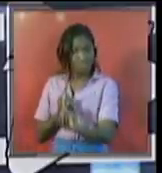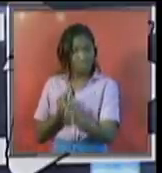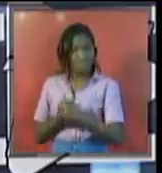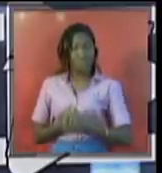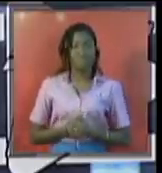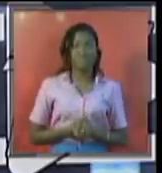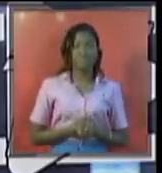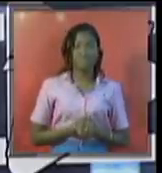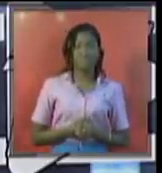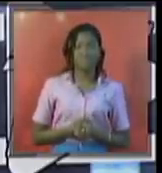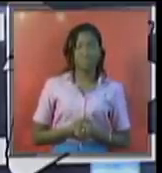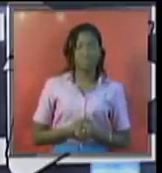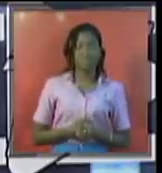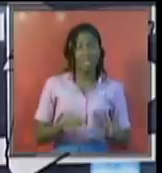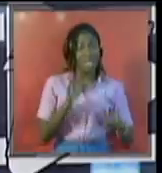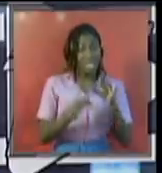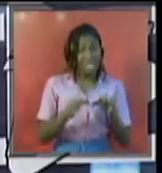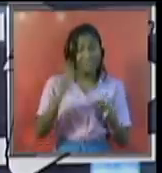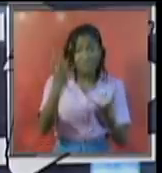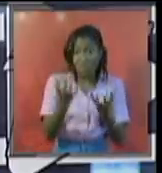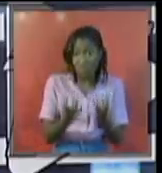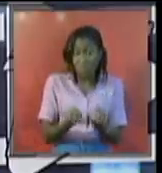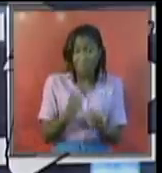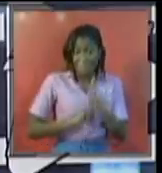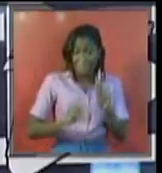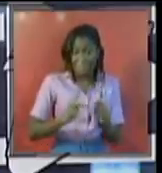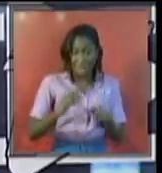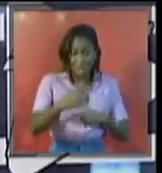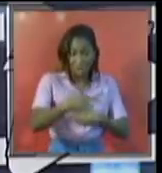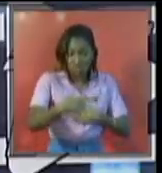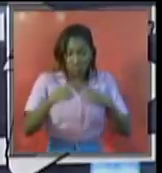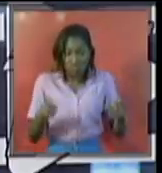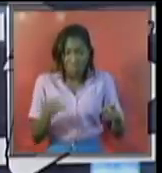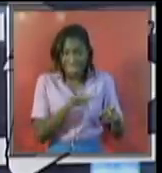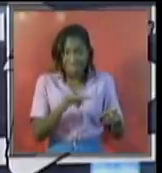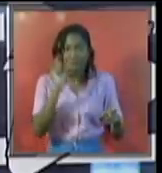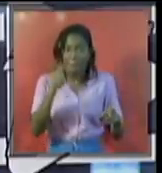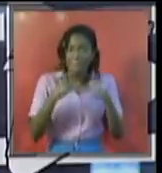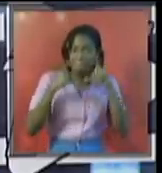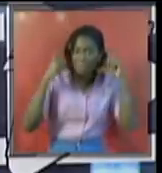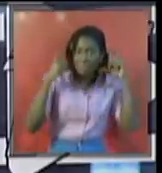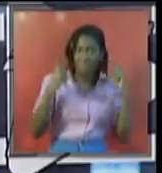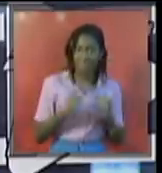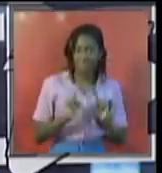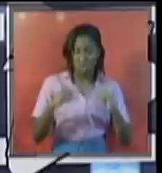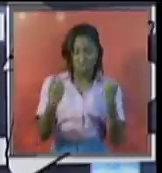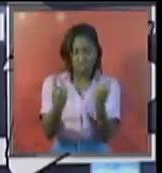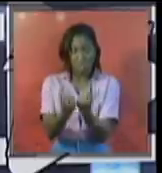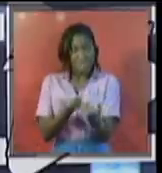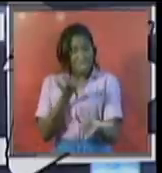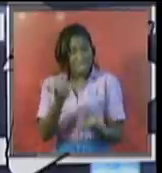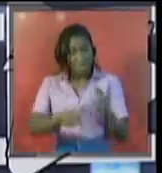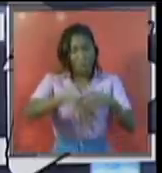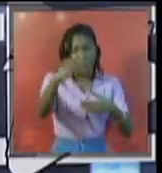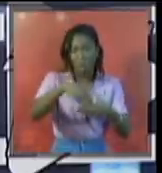between persons if they have to occupy the same space, limitation of gatherings and of unnecessary